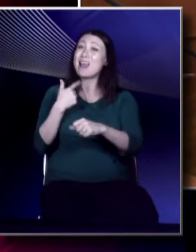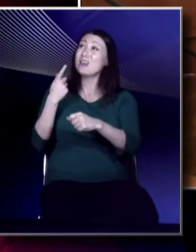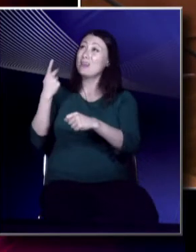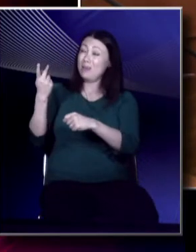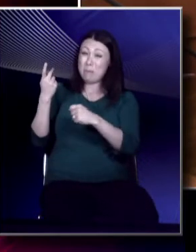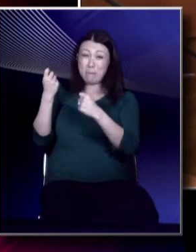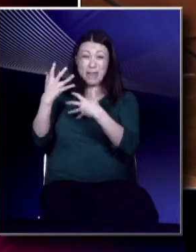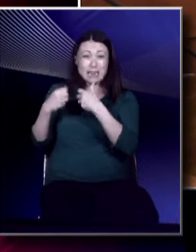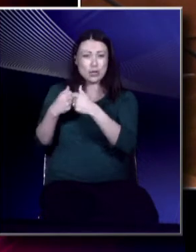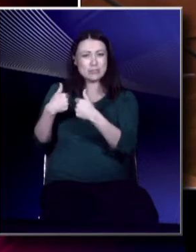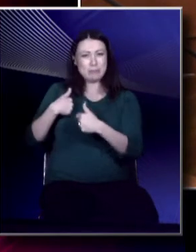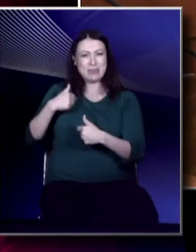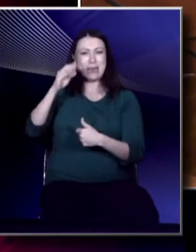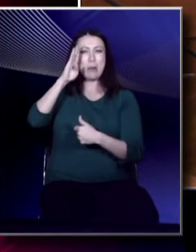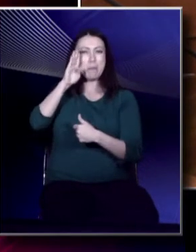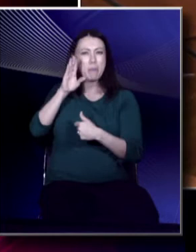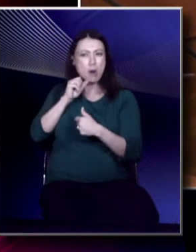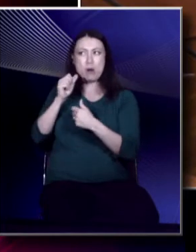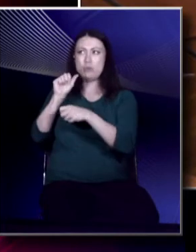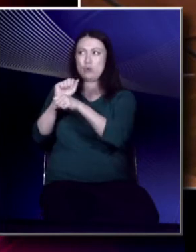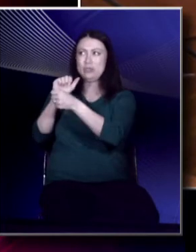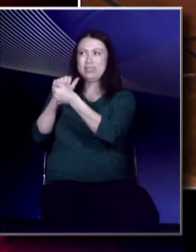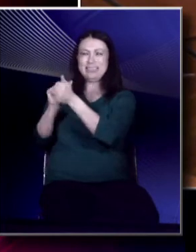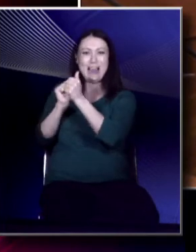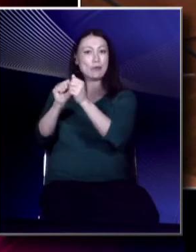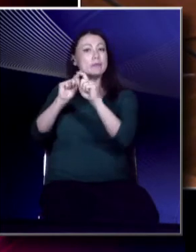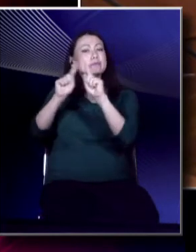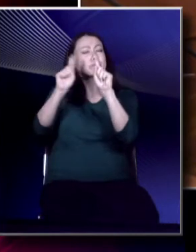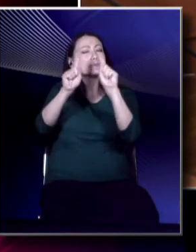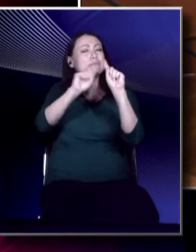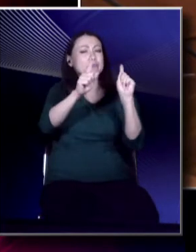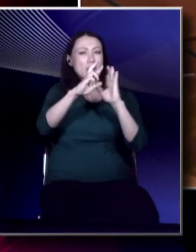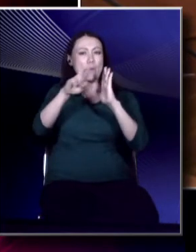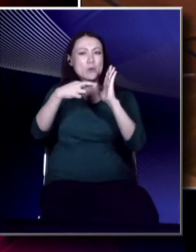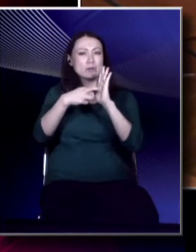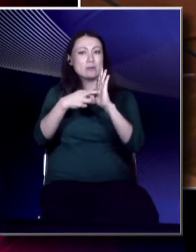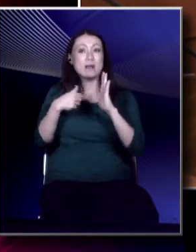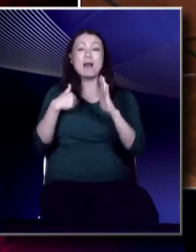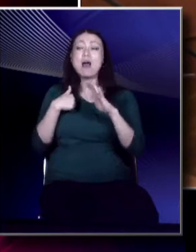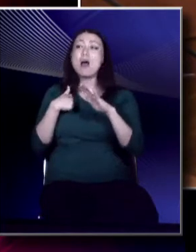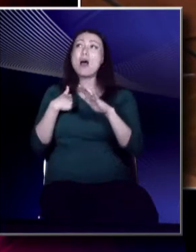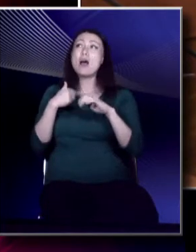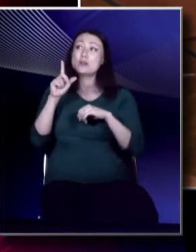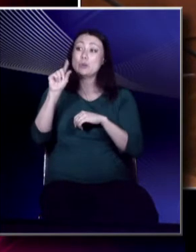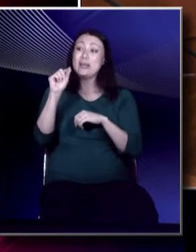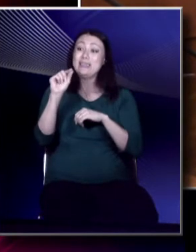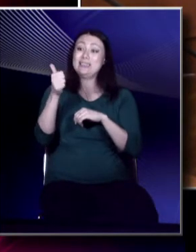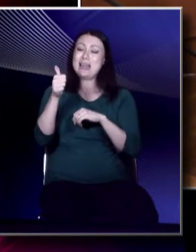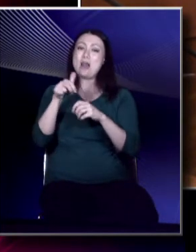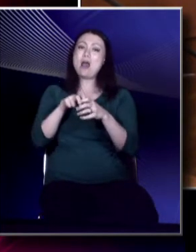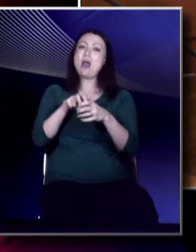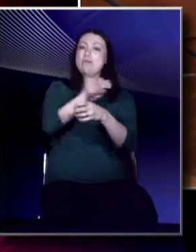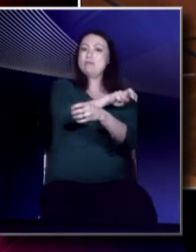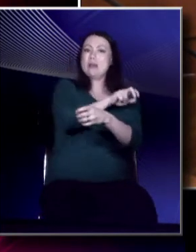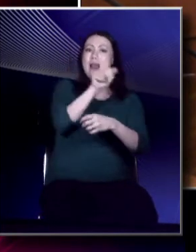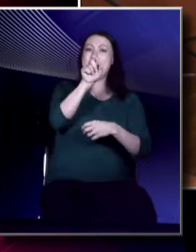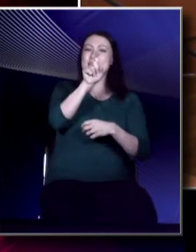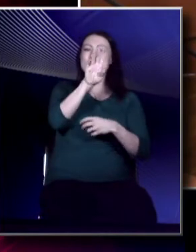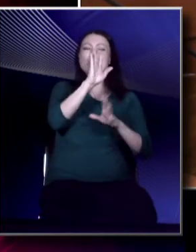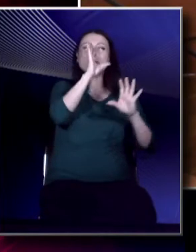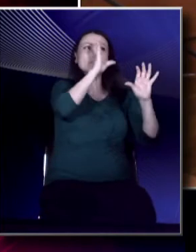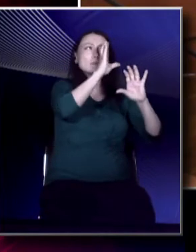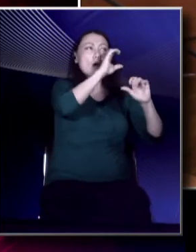many of those years in many of different roles. I left ASDB in 2010 to pursue some other